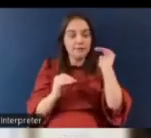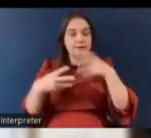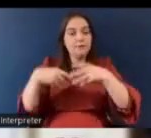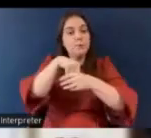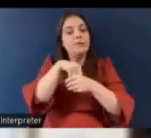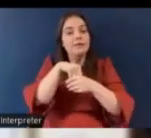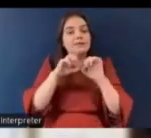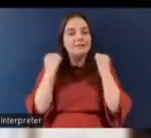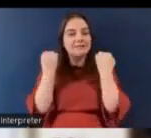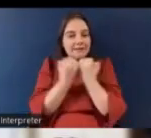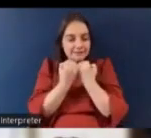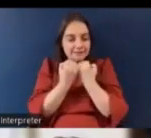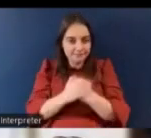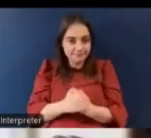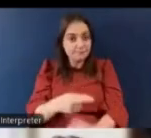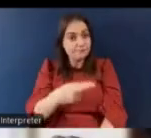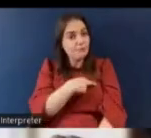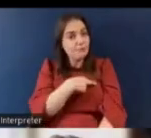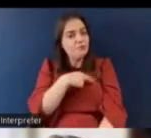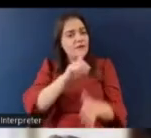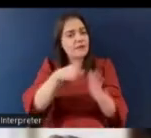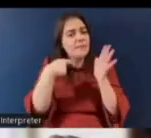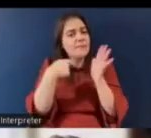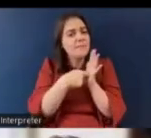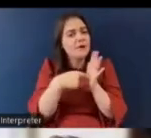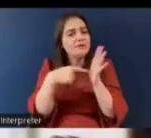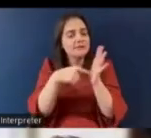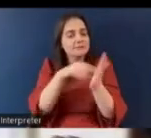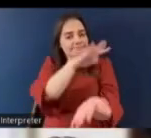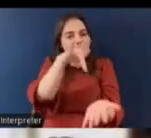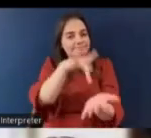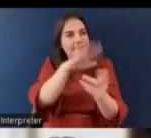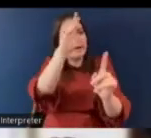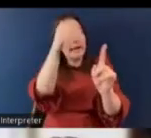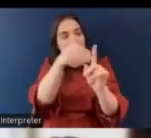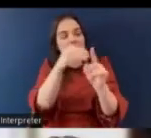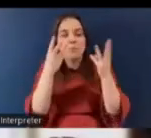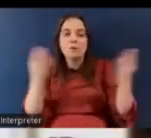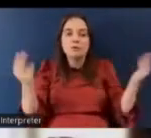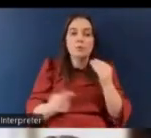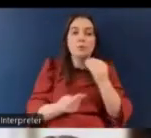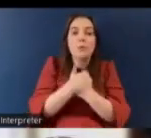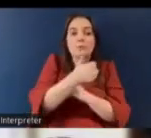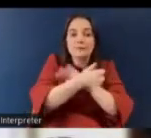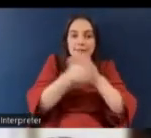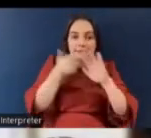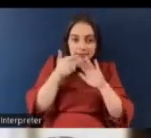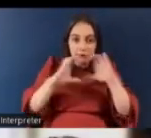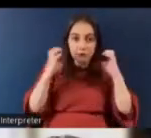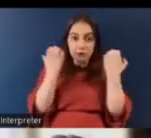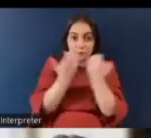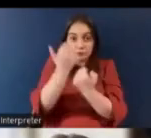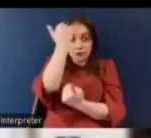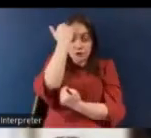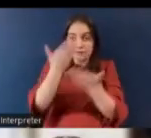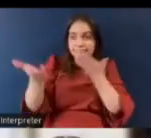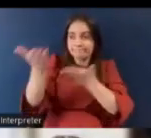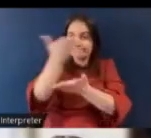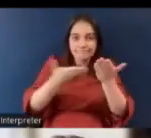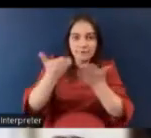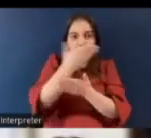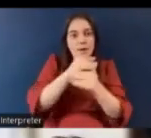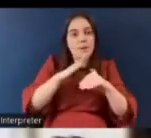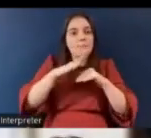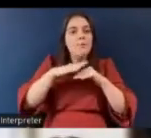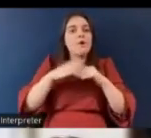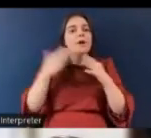And so, really, the project at its heart wants to upskill community knowledge and talking about climate change in a different way and maybe a more accessible